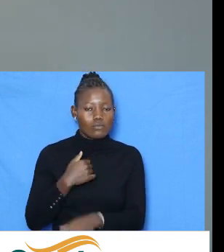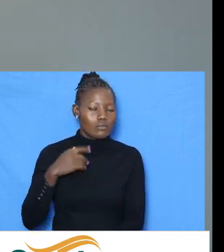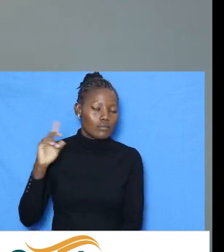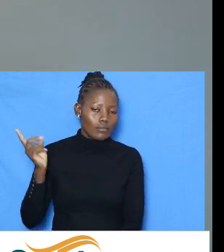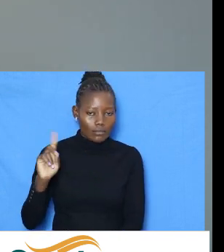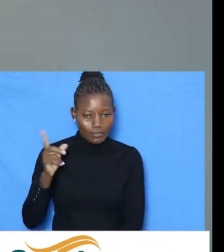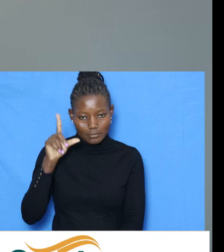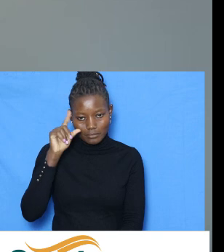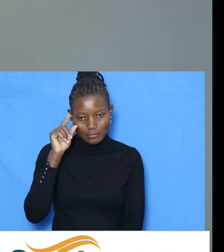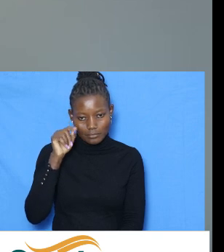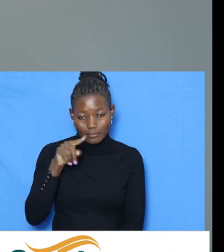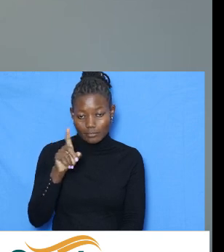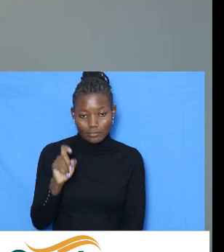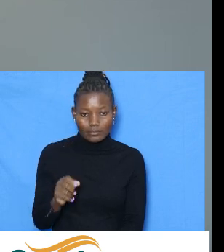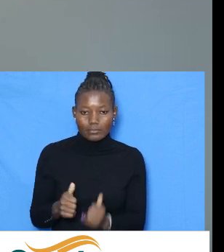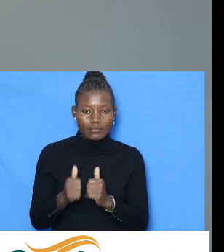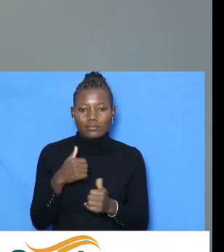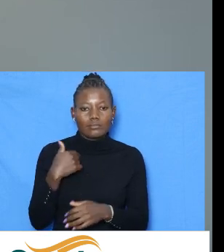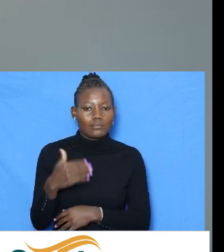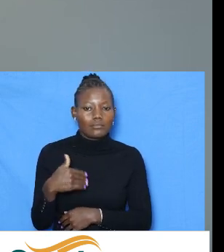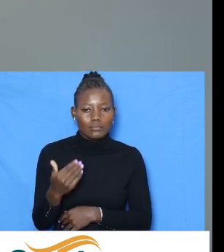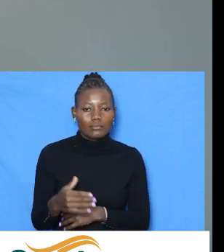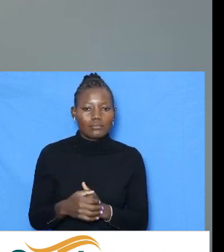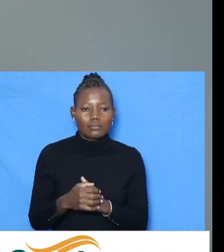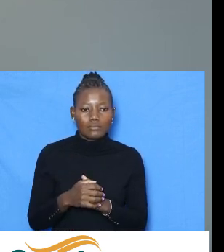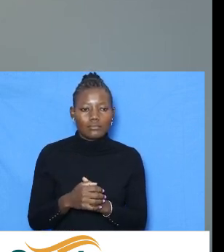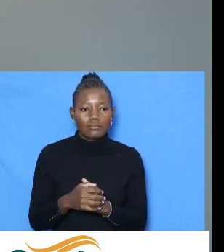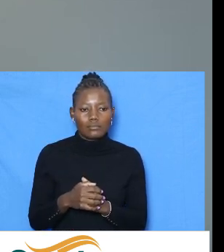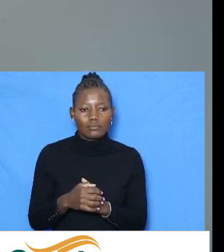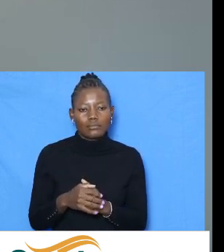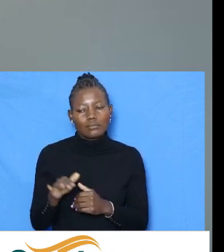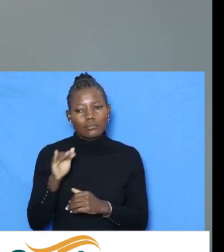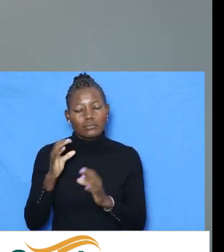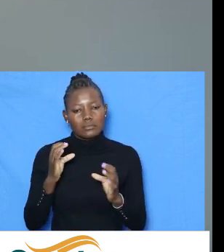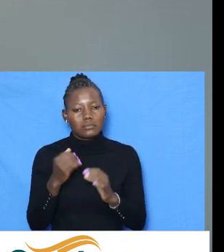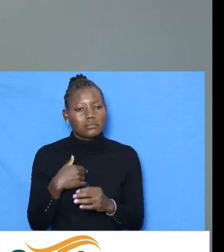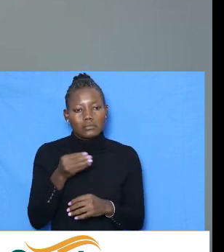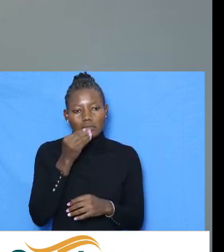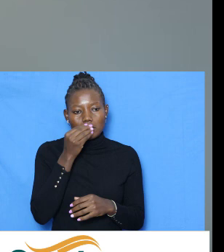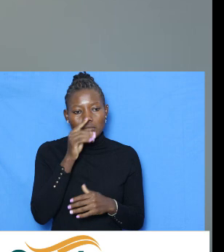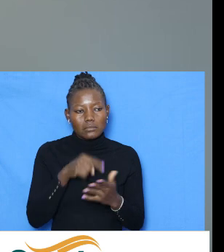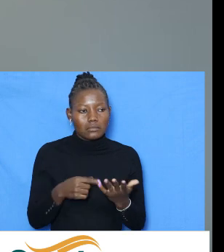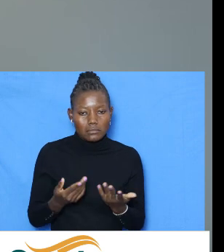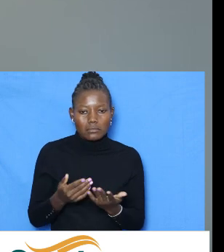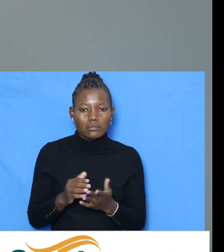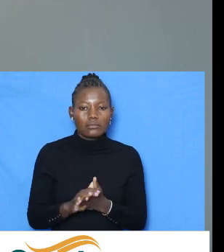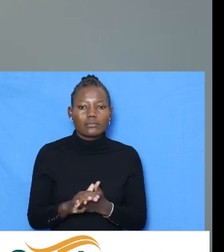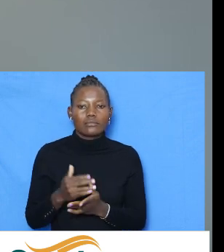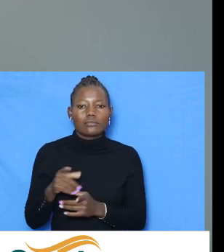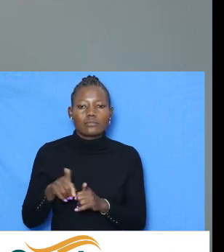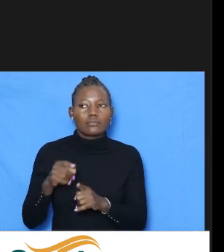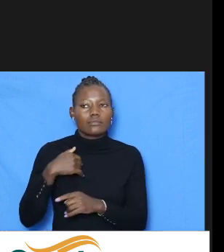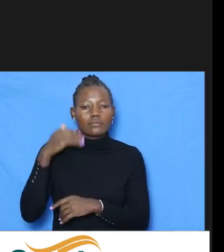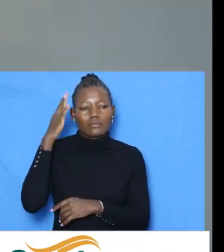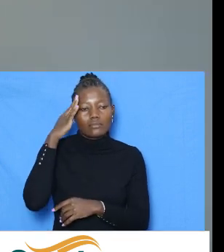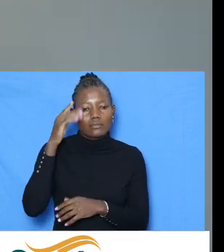Mombasa, these are questions always, coach, what can I eat? What should I eat? Yeah, And I know what I would eat